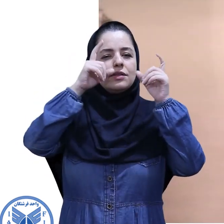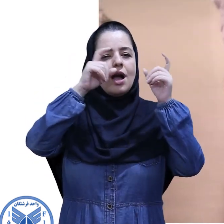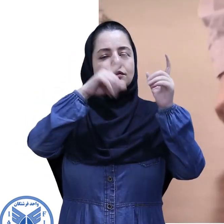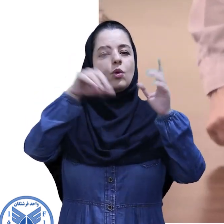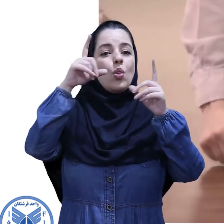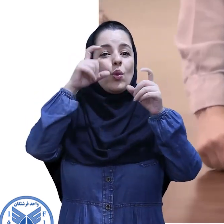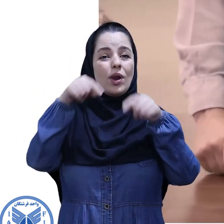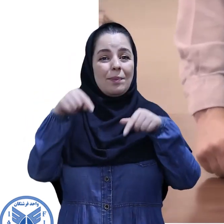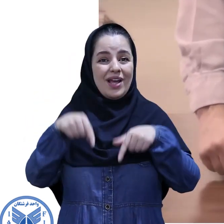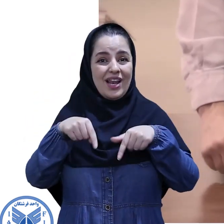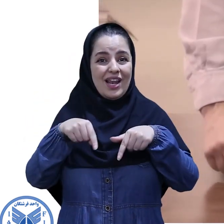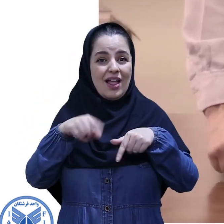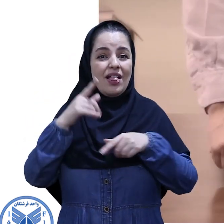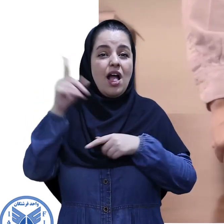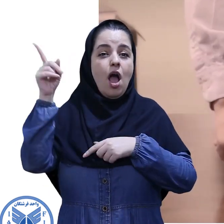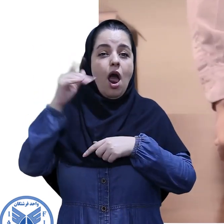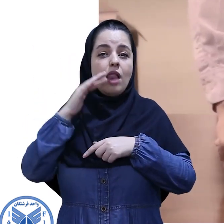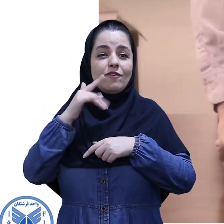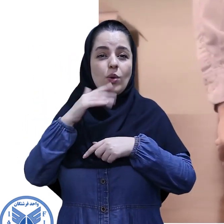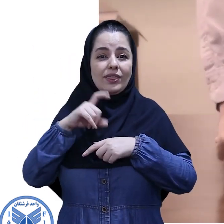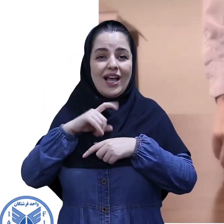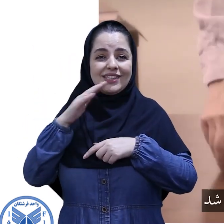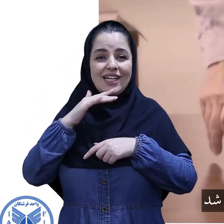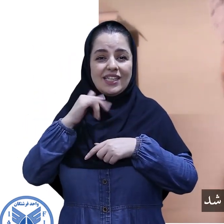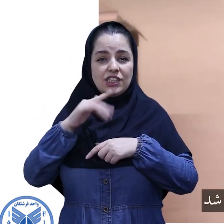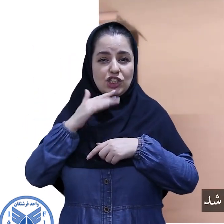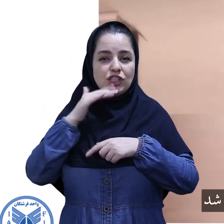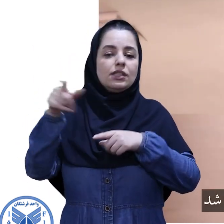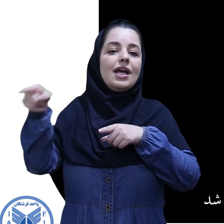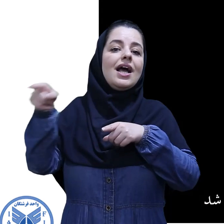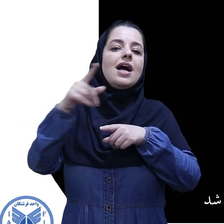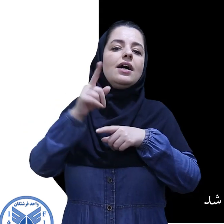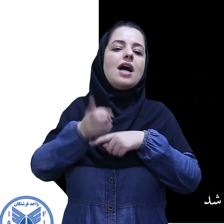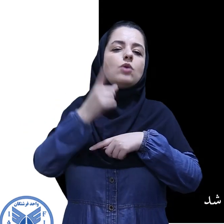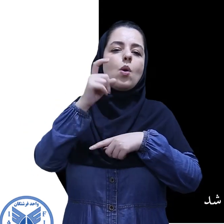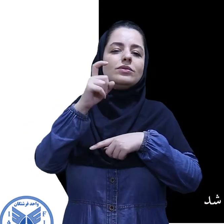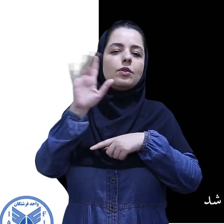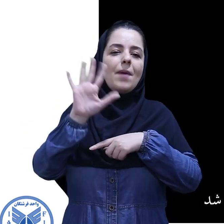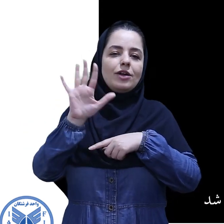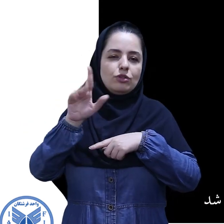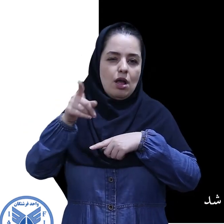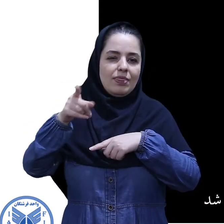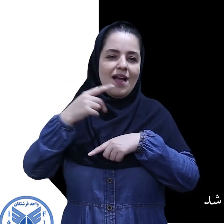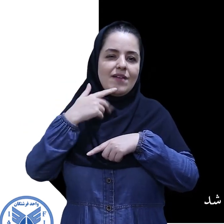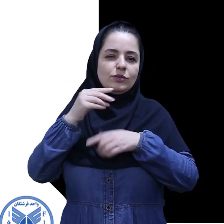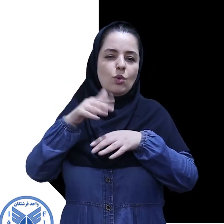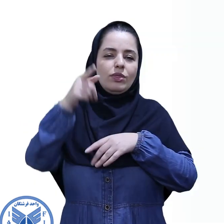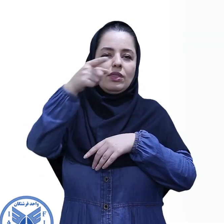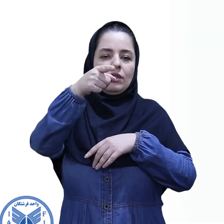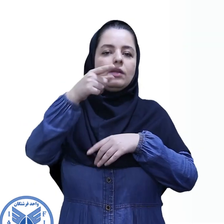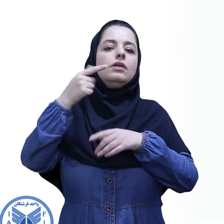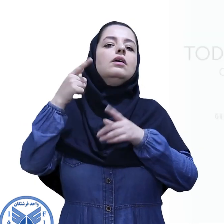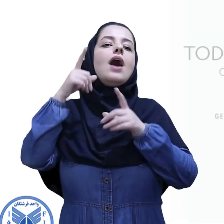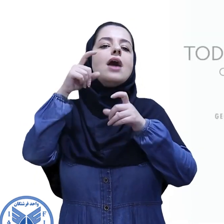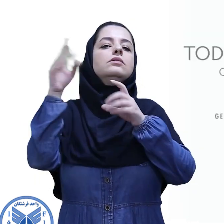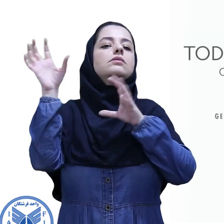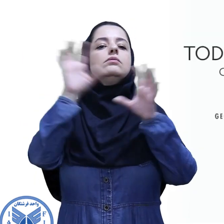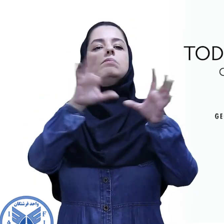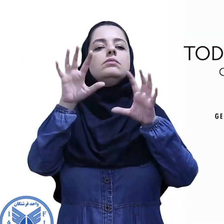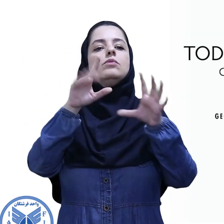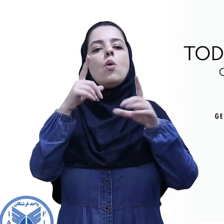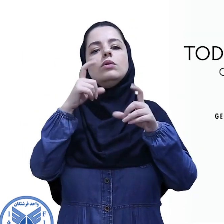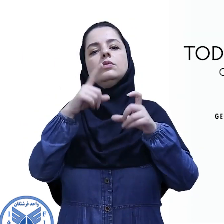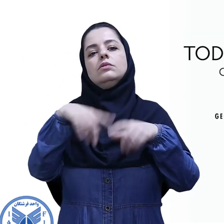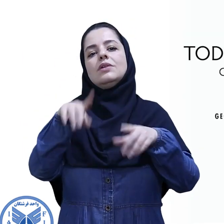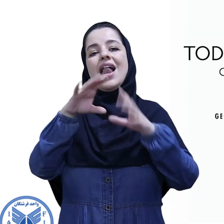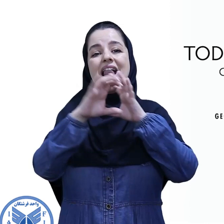This is a camera that was used by Alfred Stieglitz. It was given to the museum by George O'Keeffe in the 1950s. The opening of